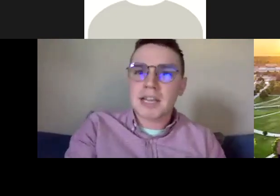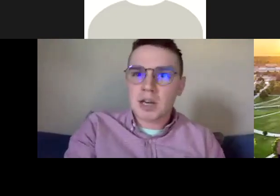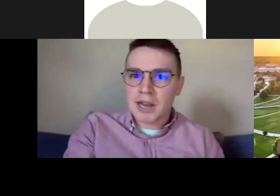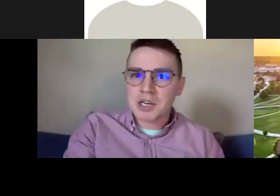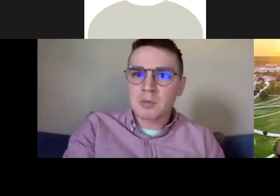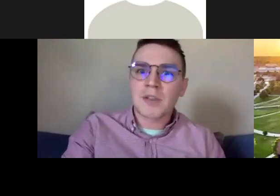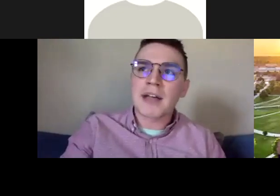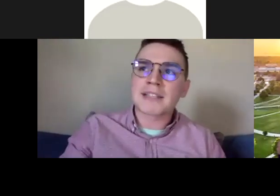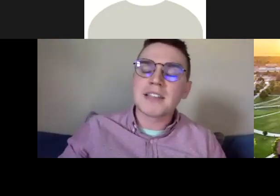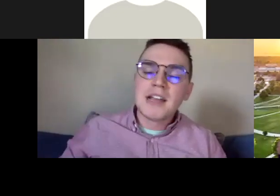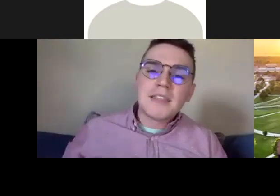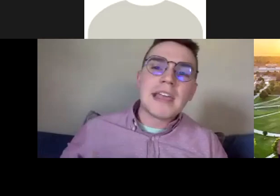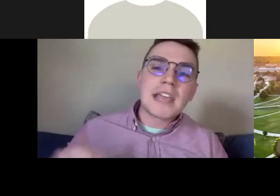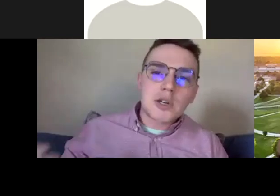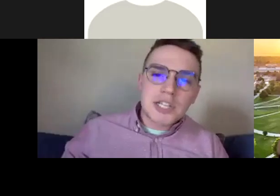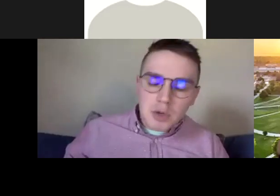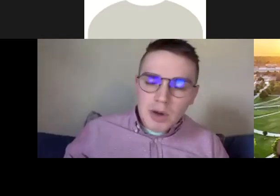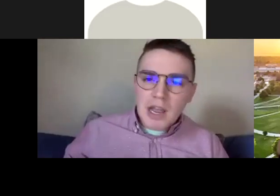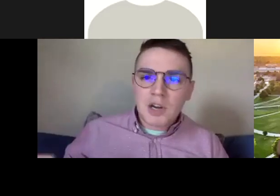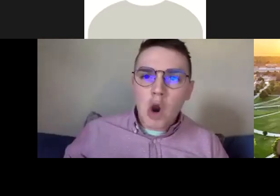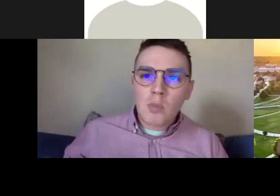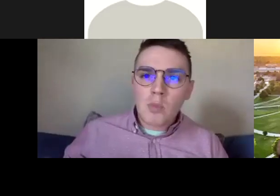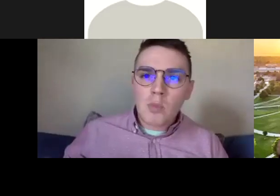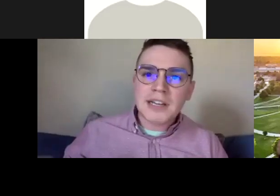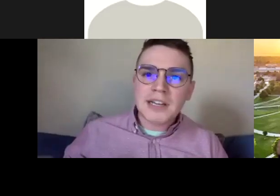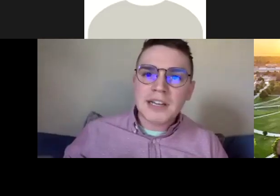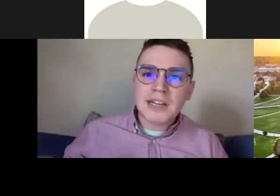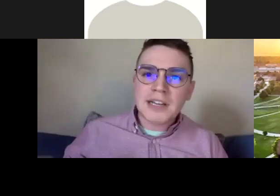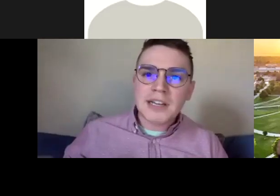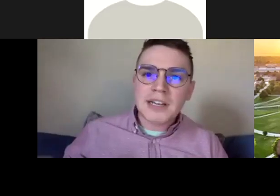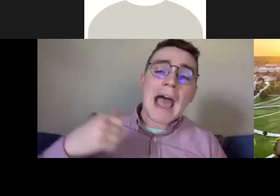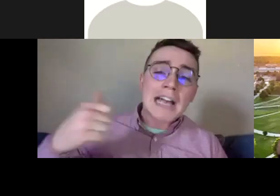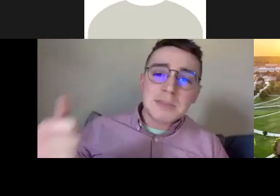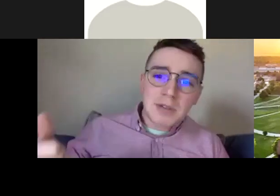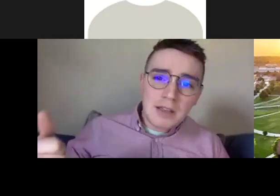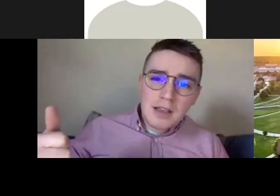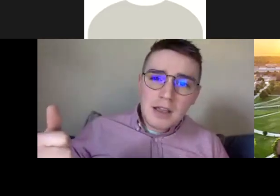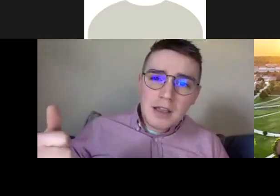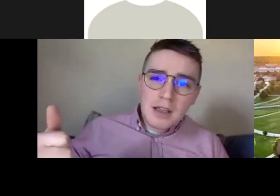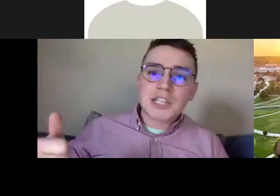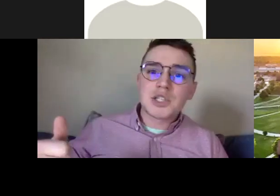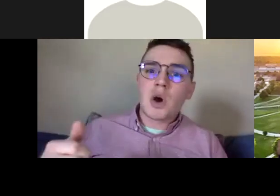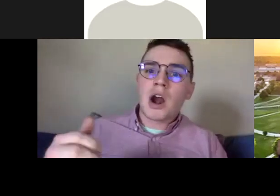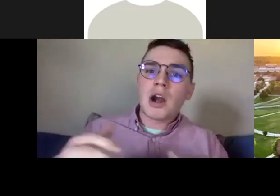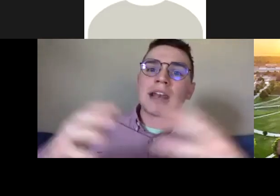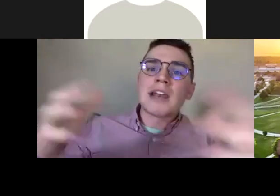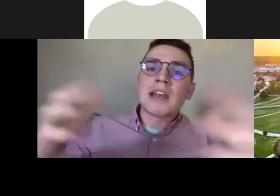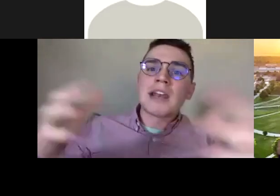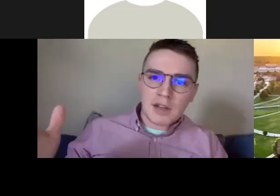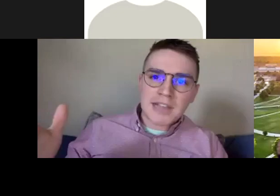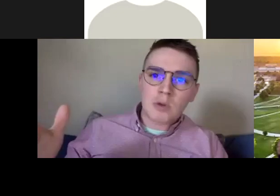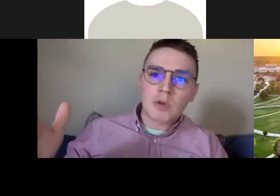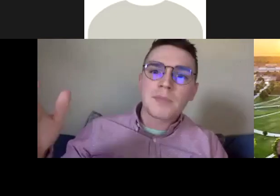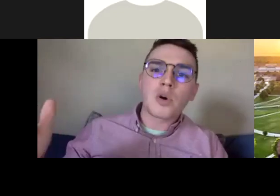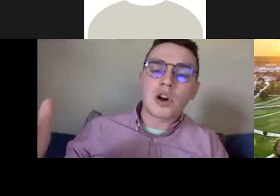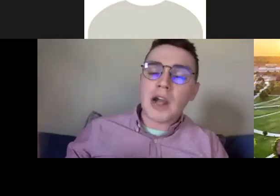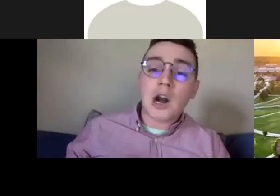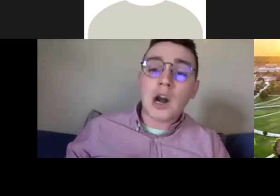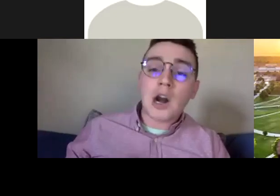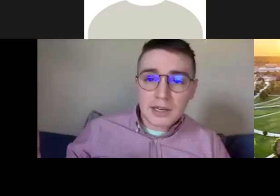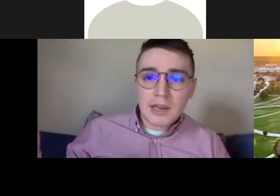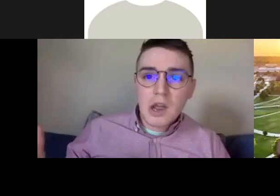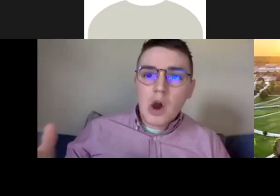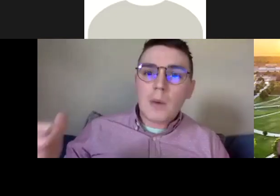to segregation, whether that's the increased rate of comorbidities, perhaps you have asthma because you are in an area of town with poor